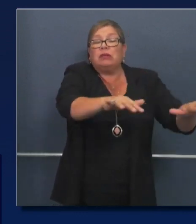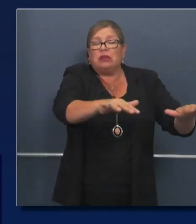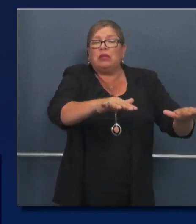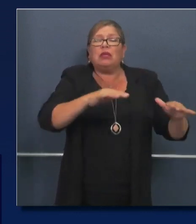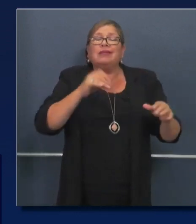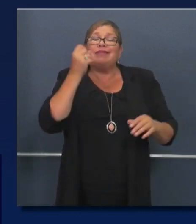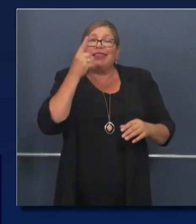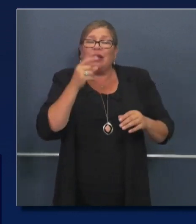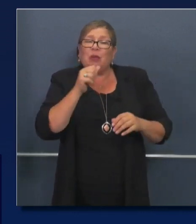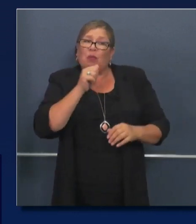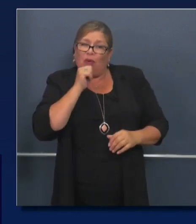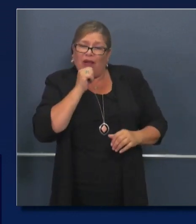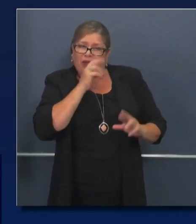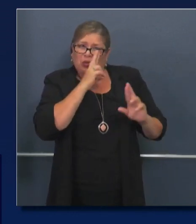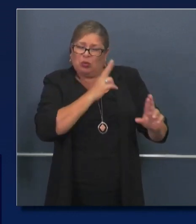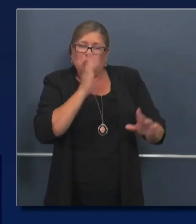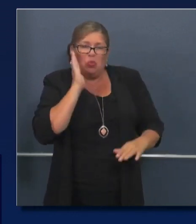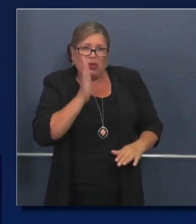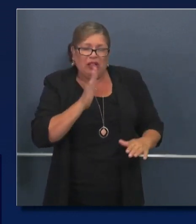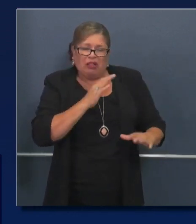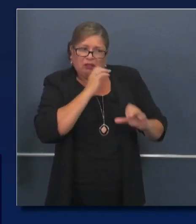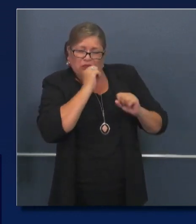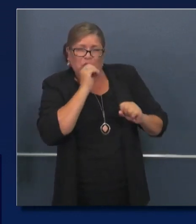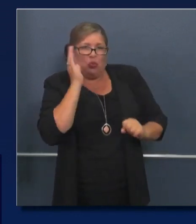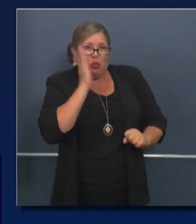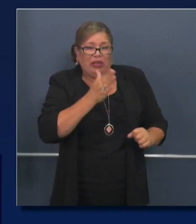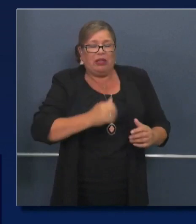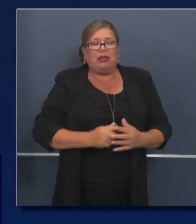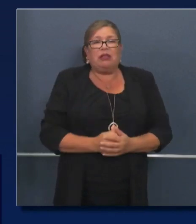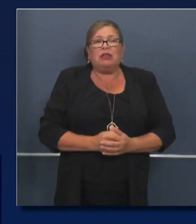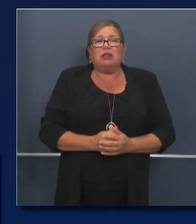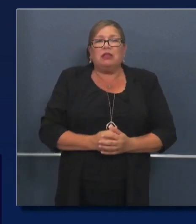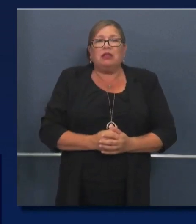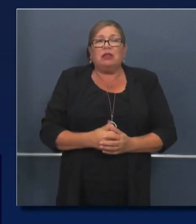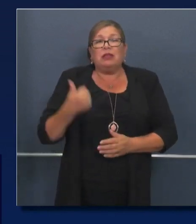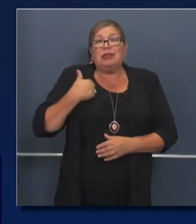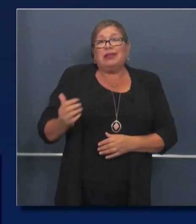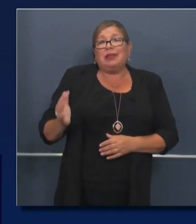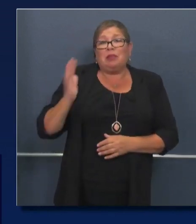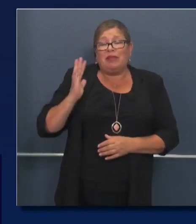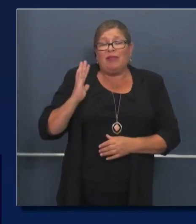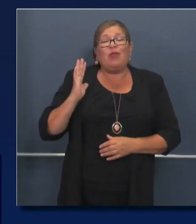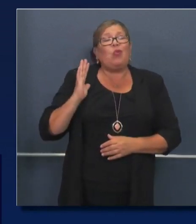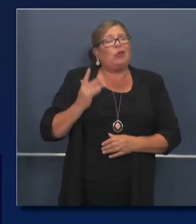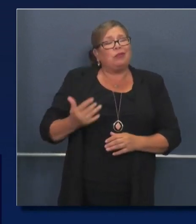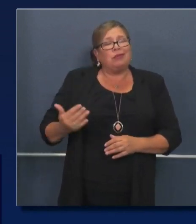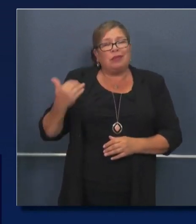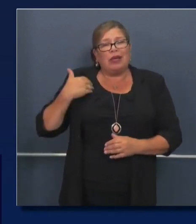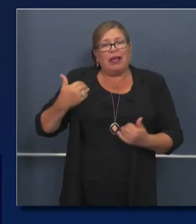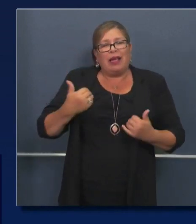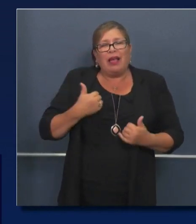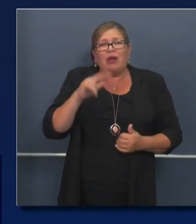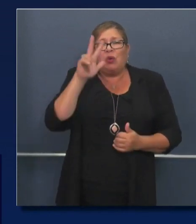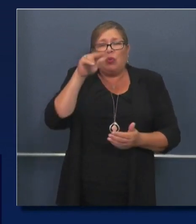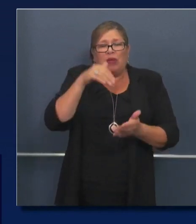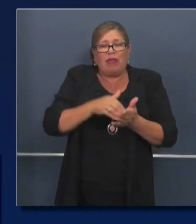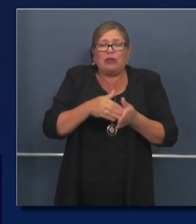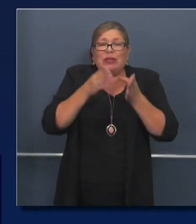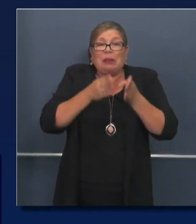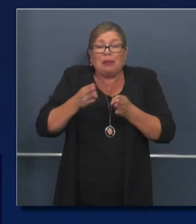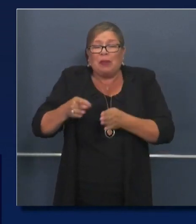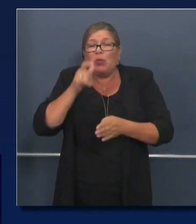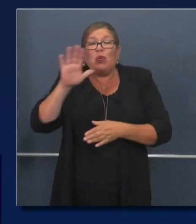and private way. The state of California came into this pandemic with roughly 3,000 tracers that existed throughout the